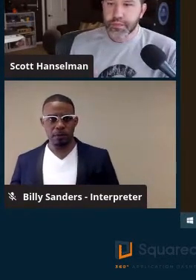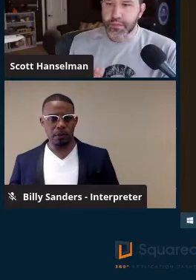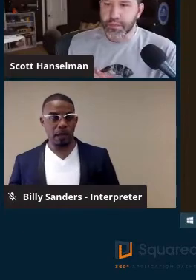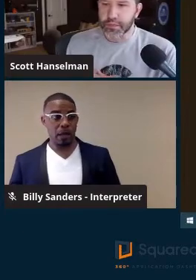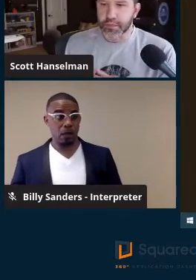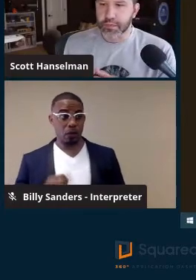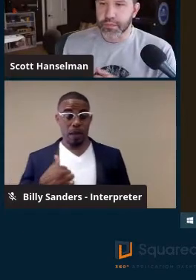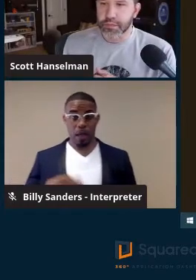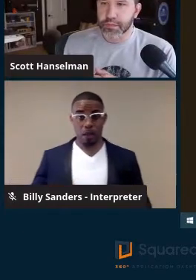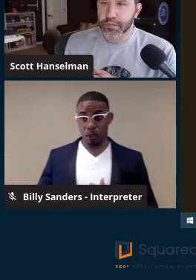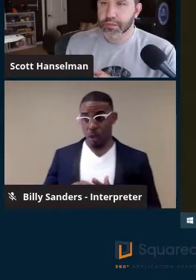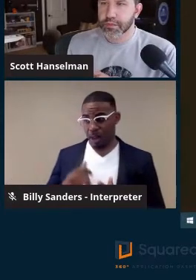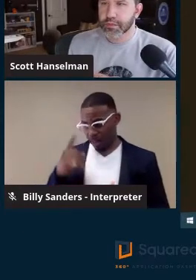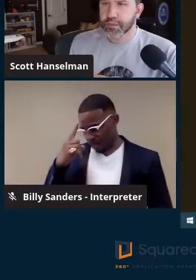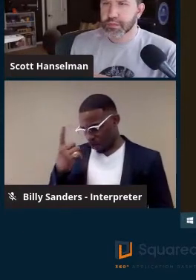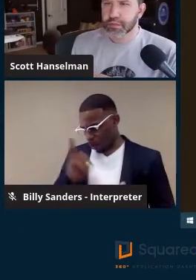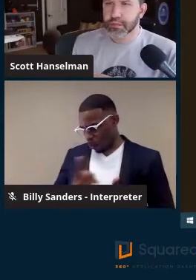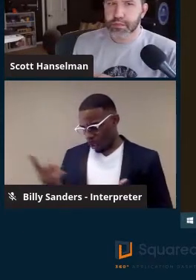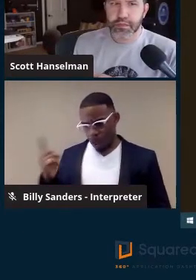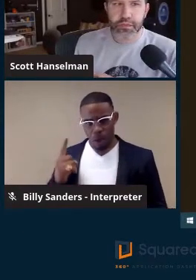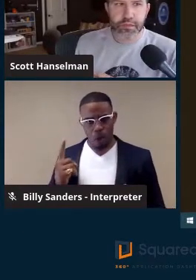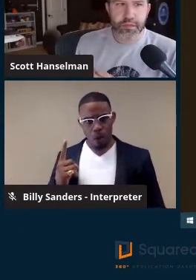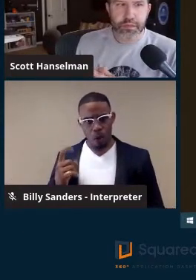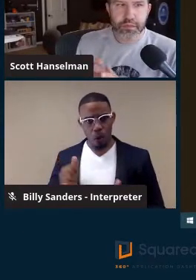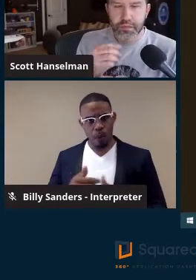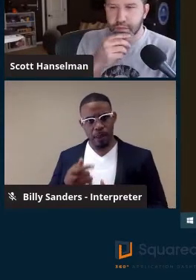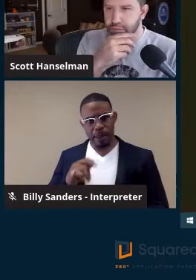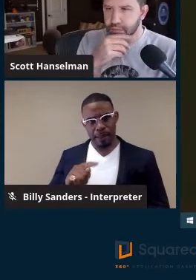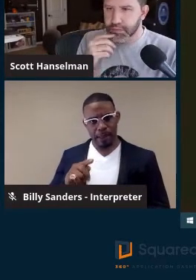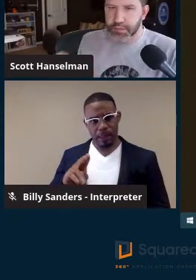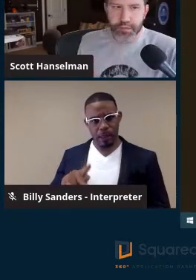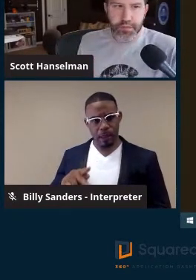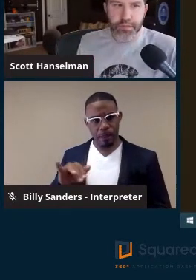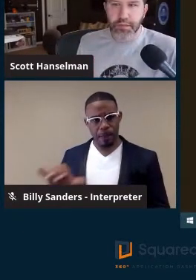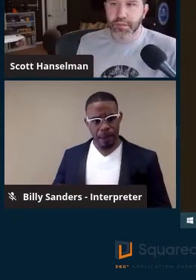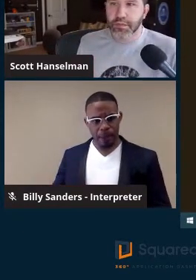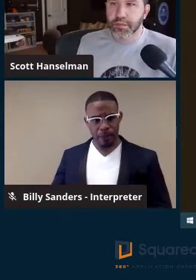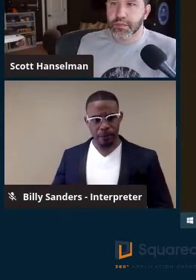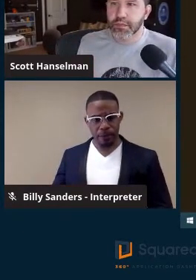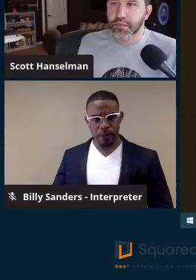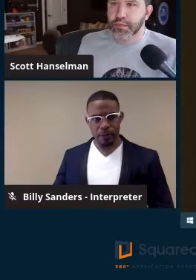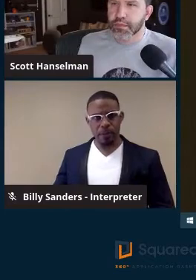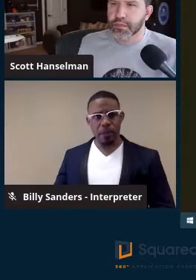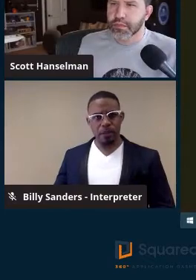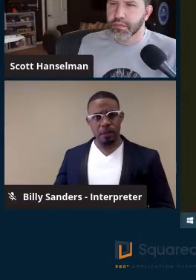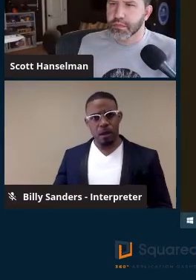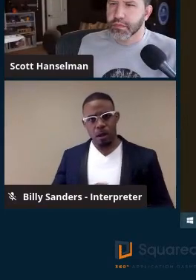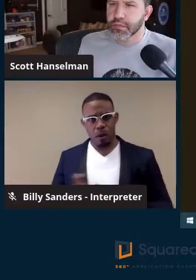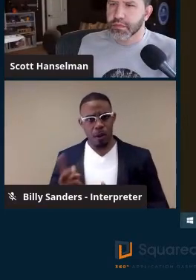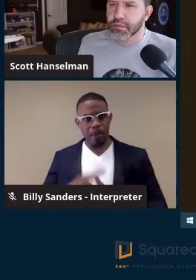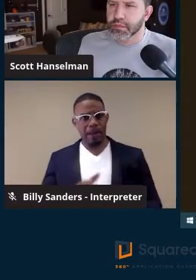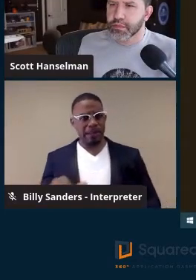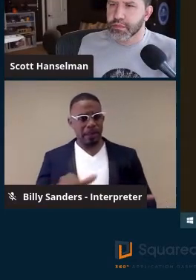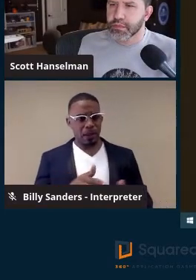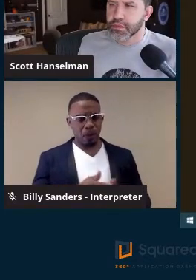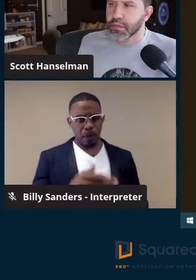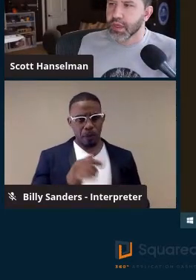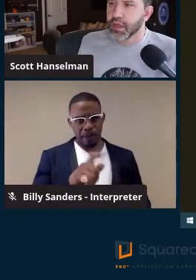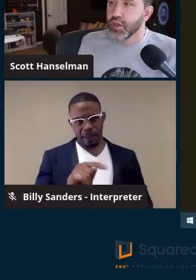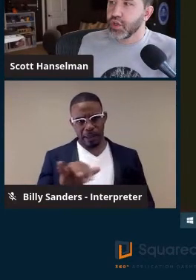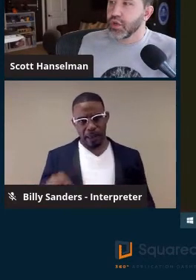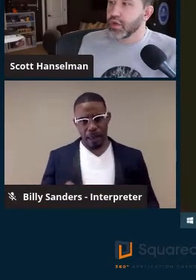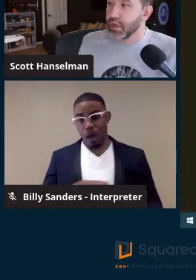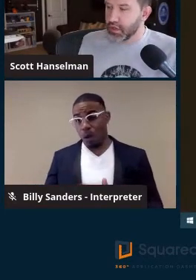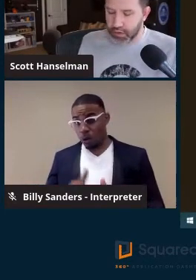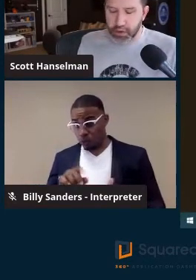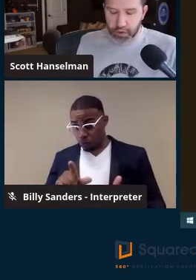started, what was it? I think a week ago with GitHub Actions. Can you also deploy it the same way with GitHub Actions? Or